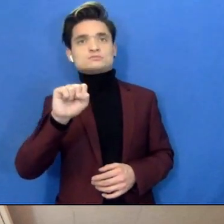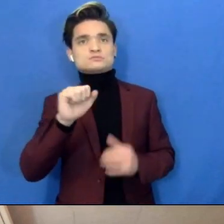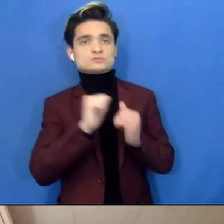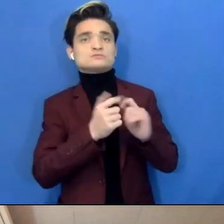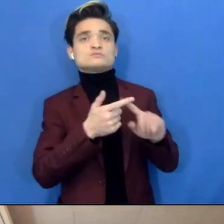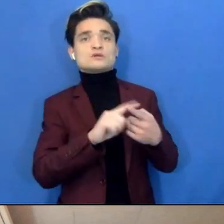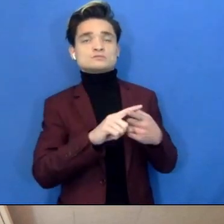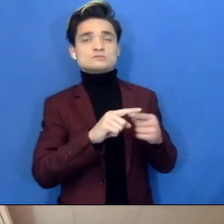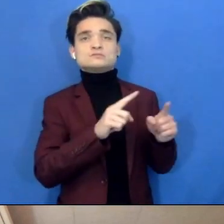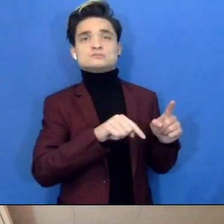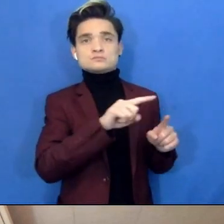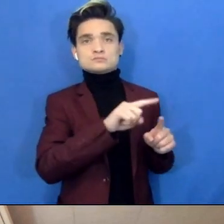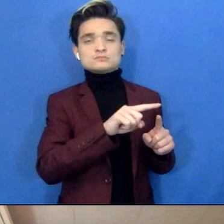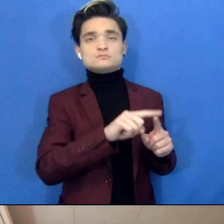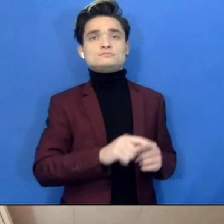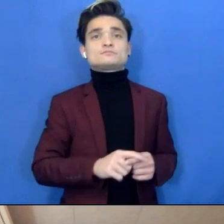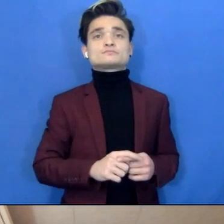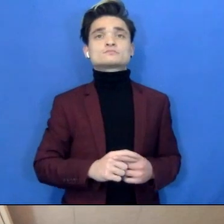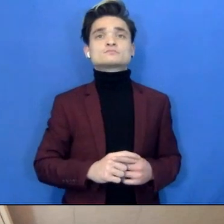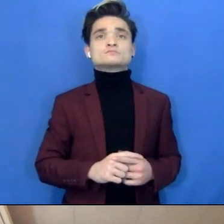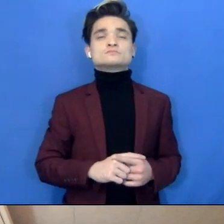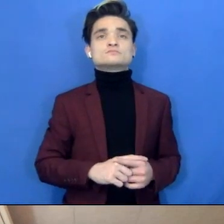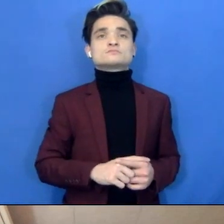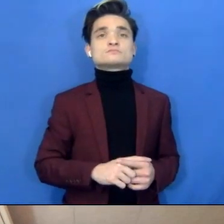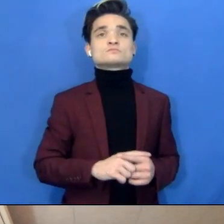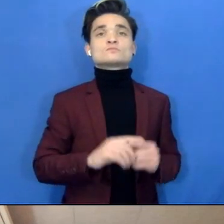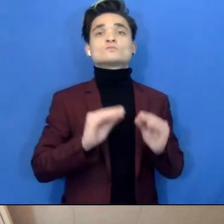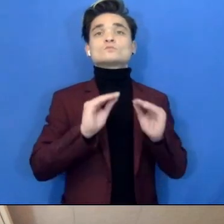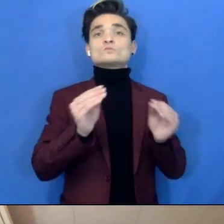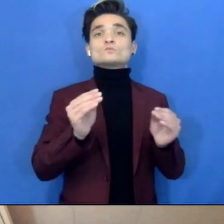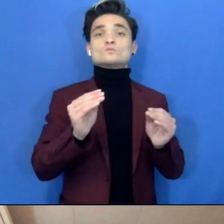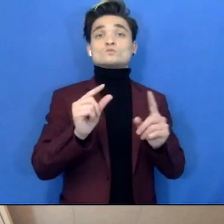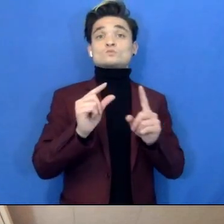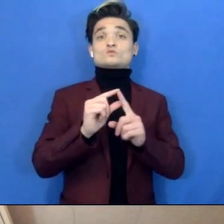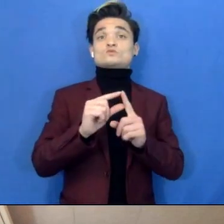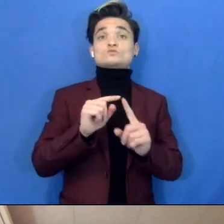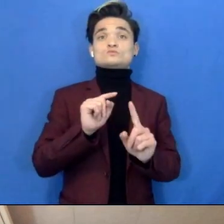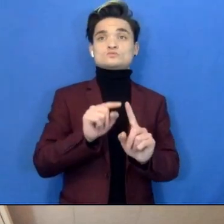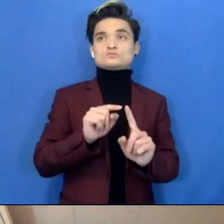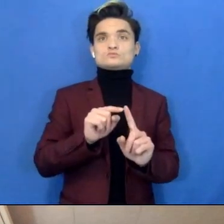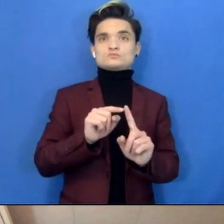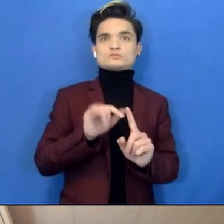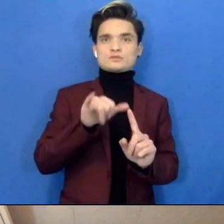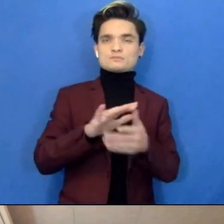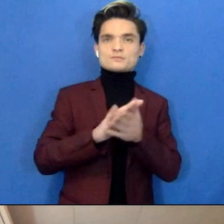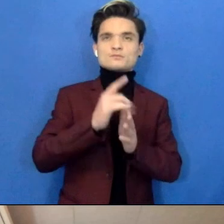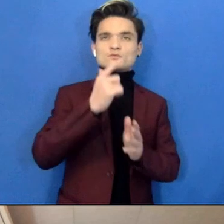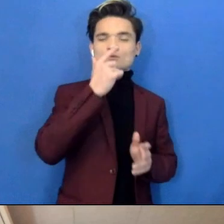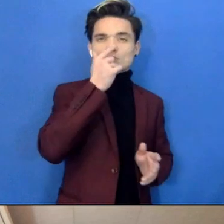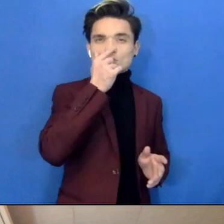And it was a really interesting experience because it all comes from the body and what you can say with your